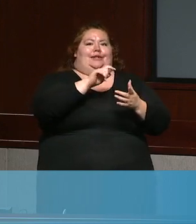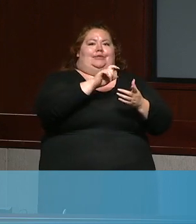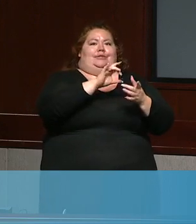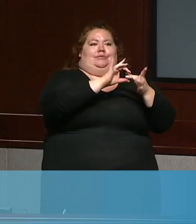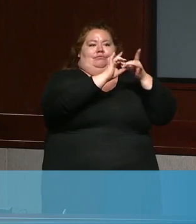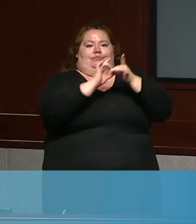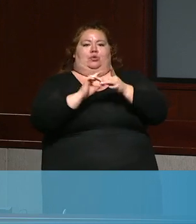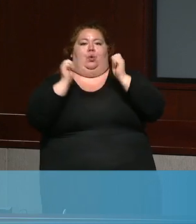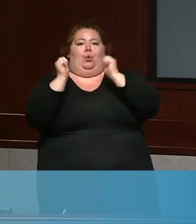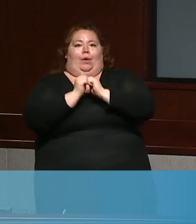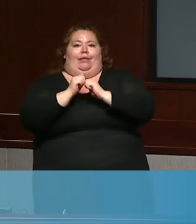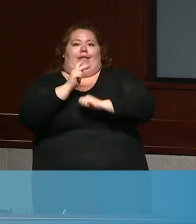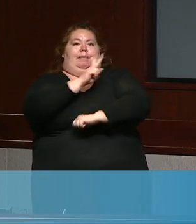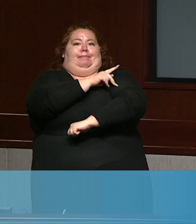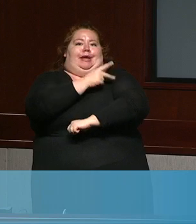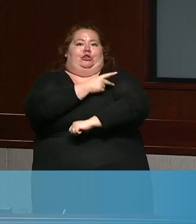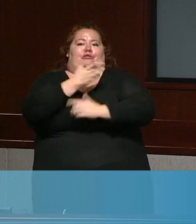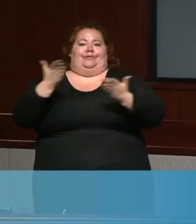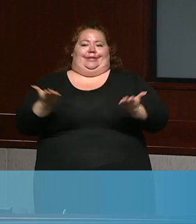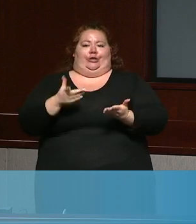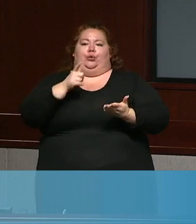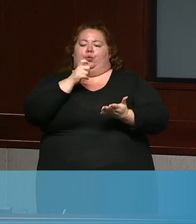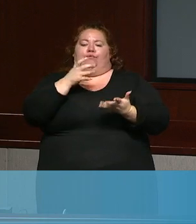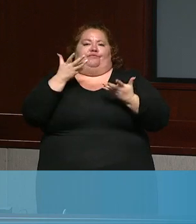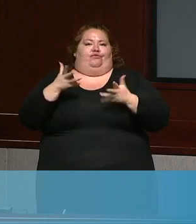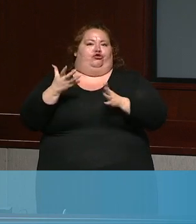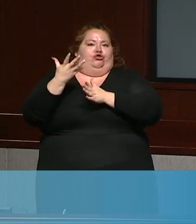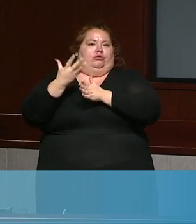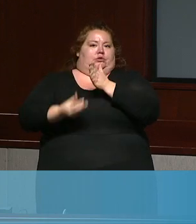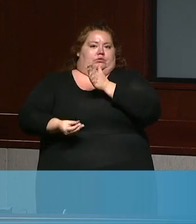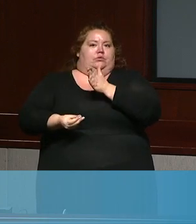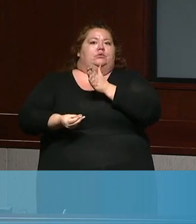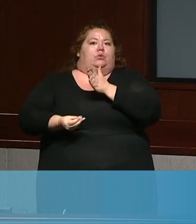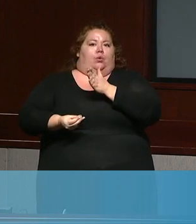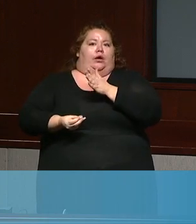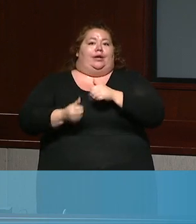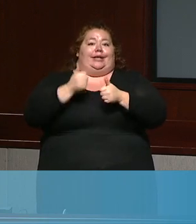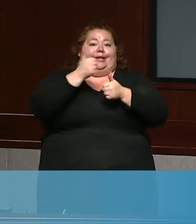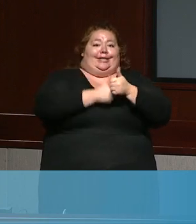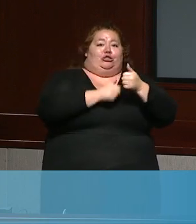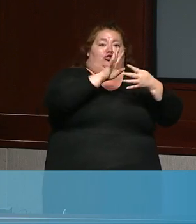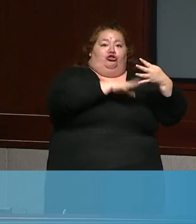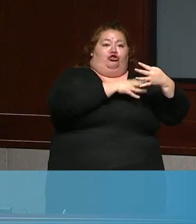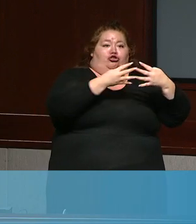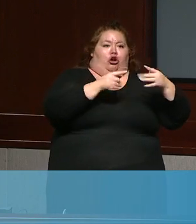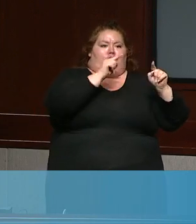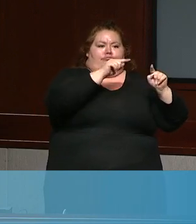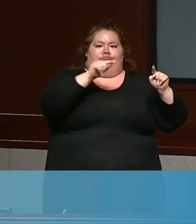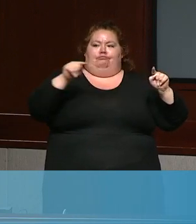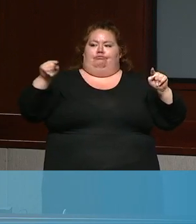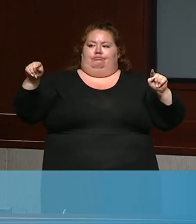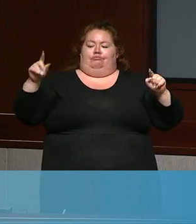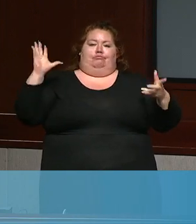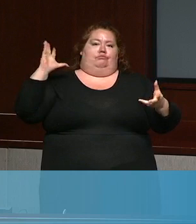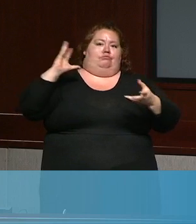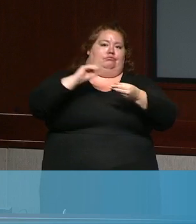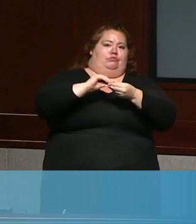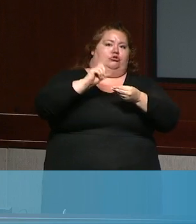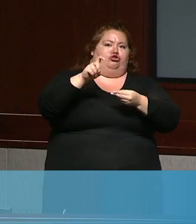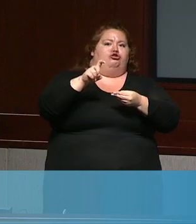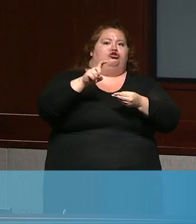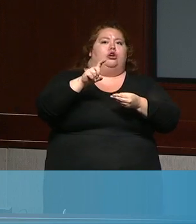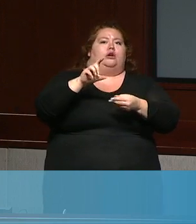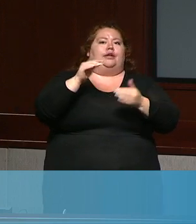the patients in our county who have died. So in each particular chart, when you add that all up, it should come out to that